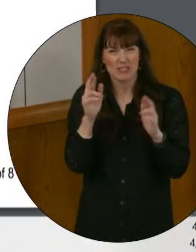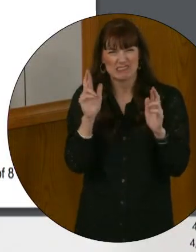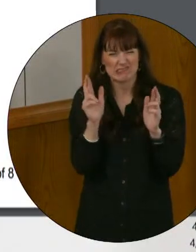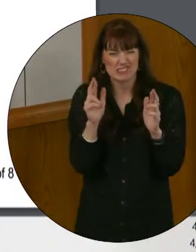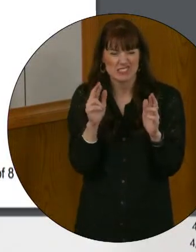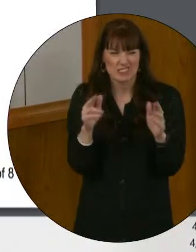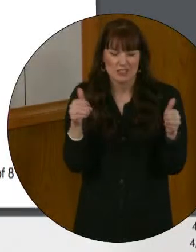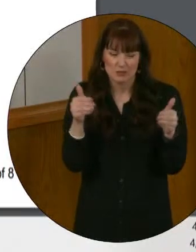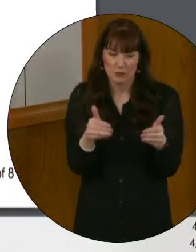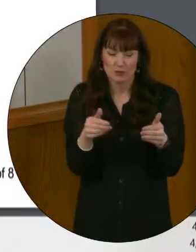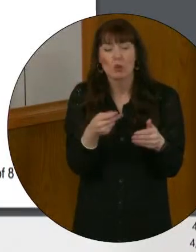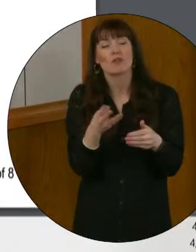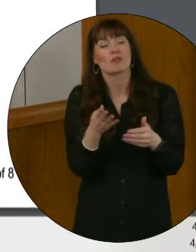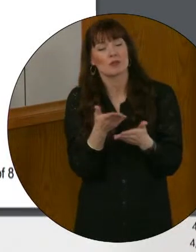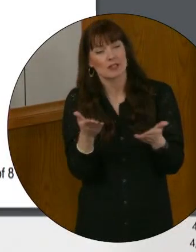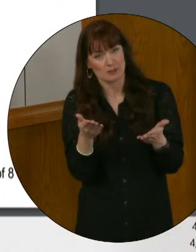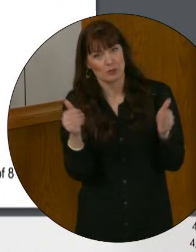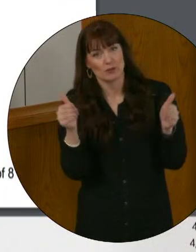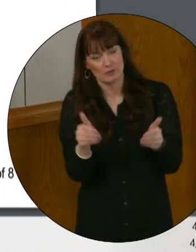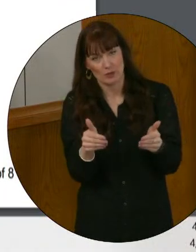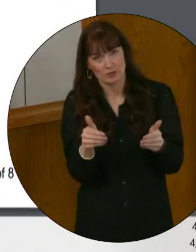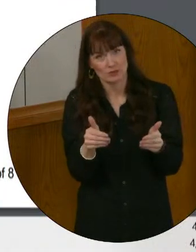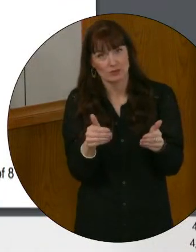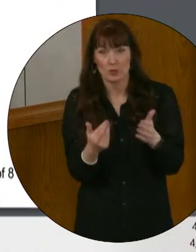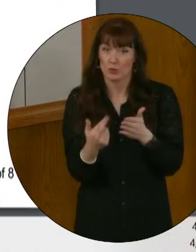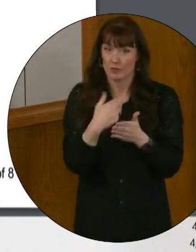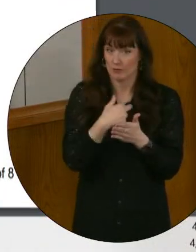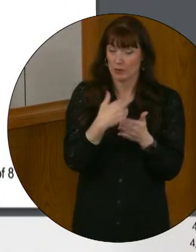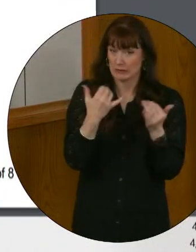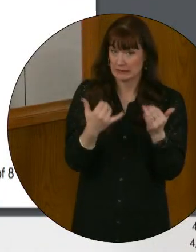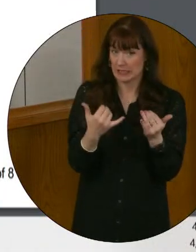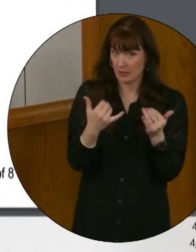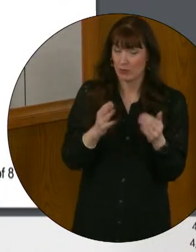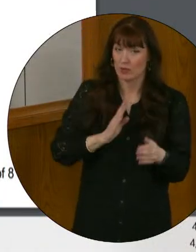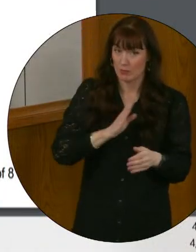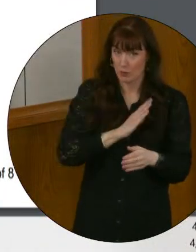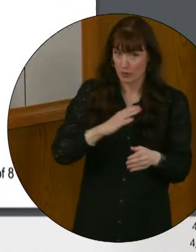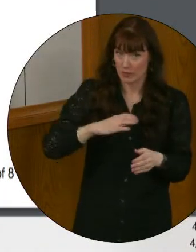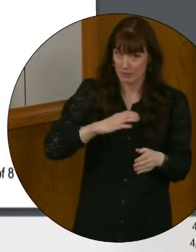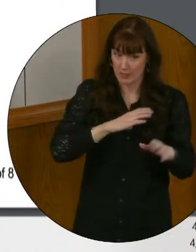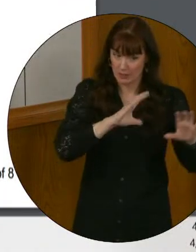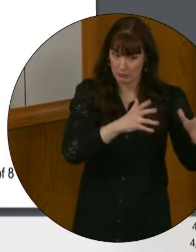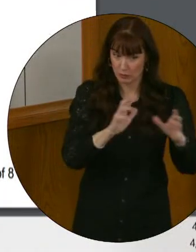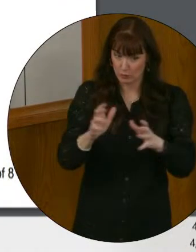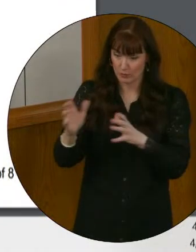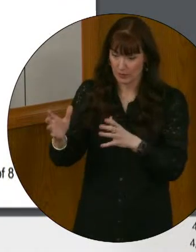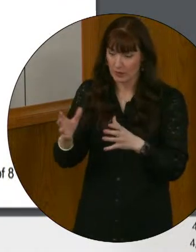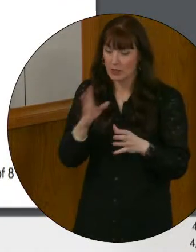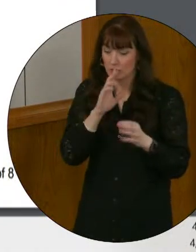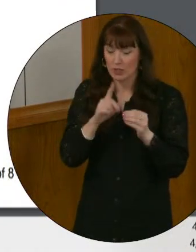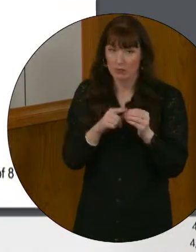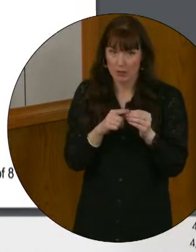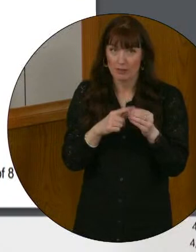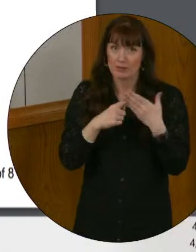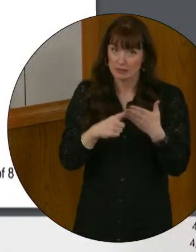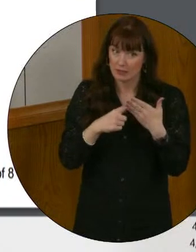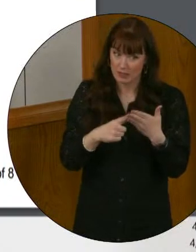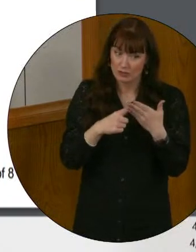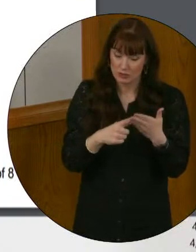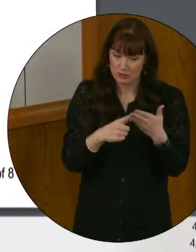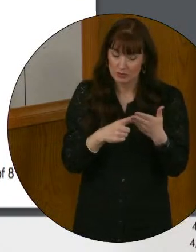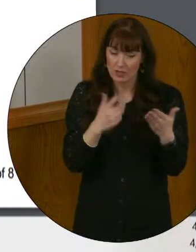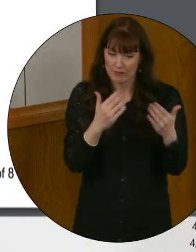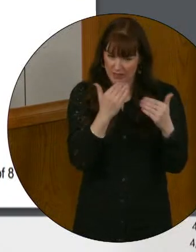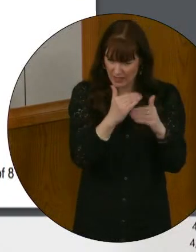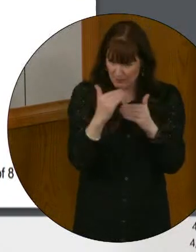focus, a couple of things that we're hoping to focus on is review the existing board committees, discuss the functions of board committees and the